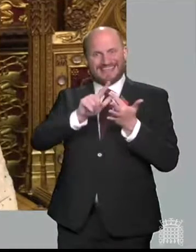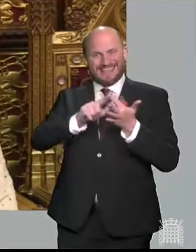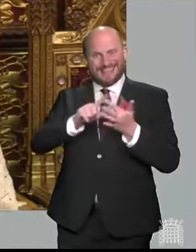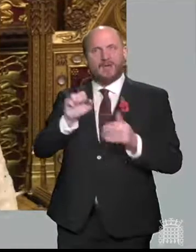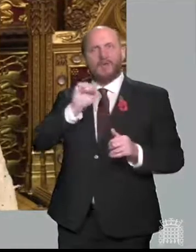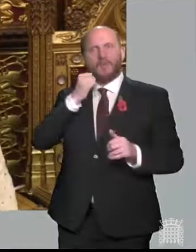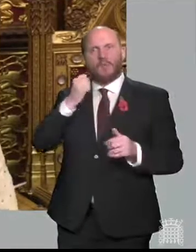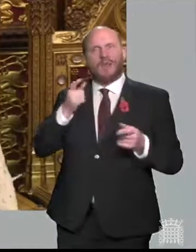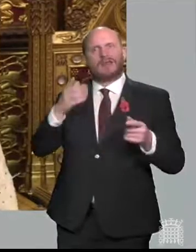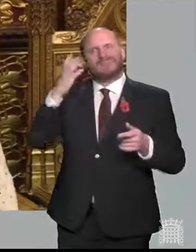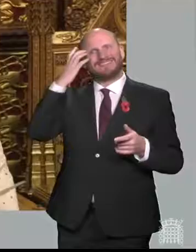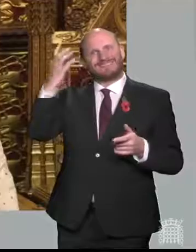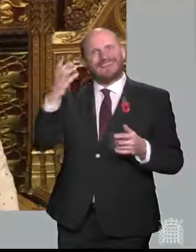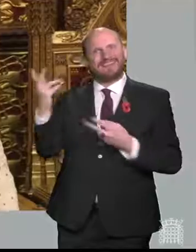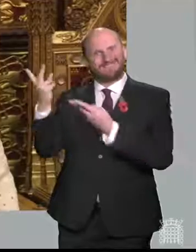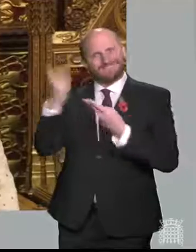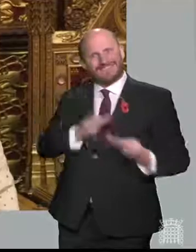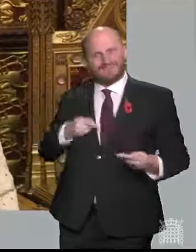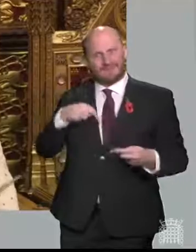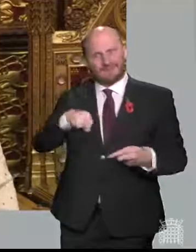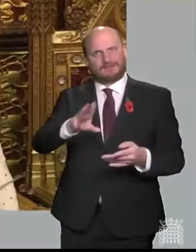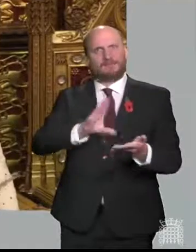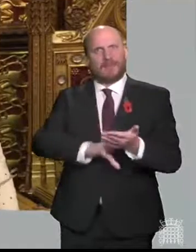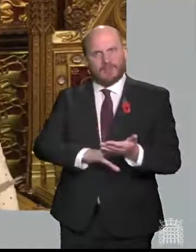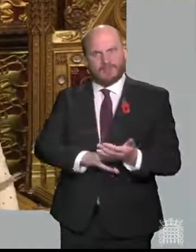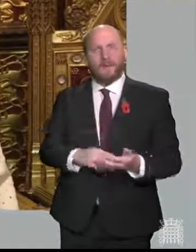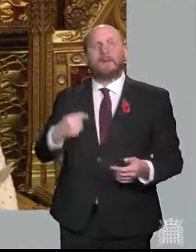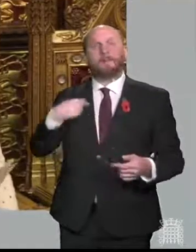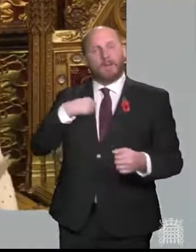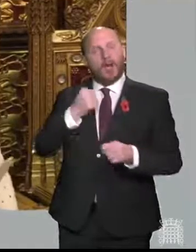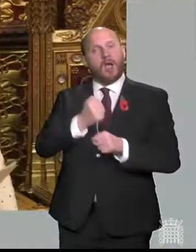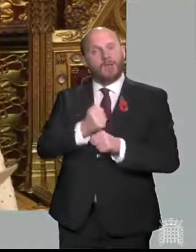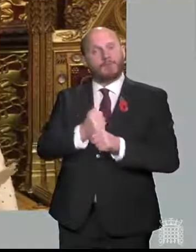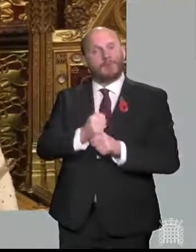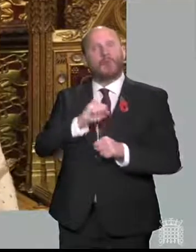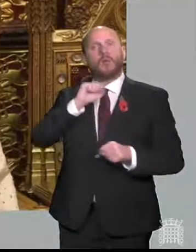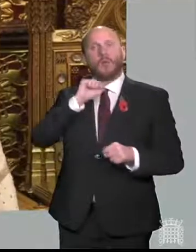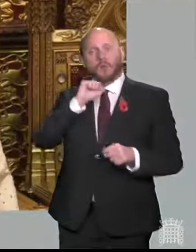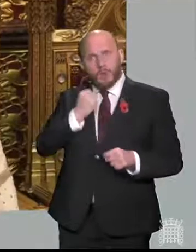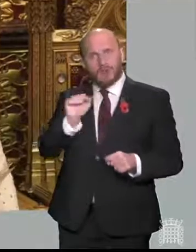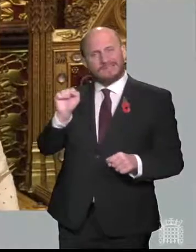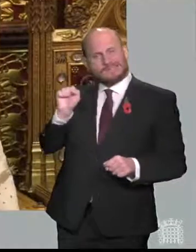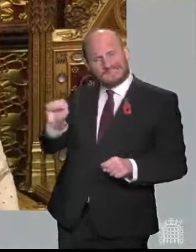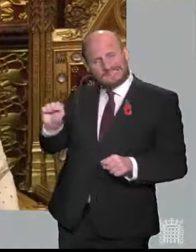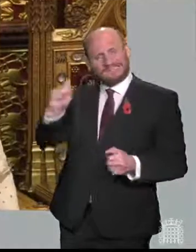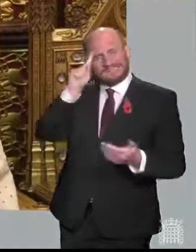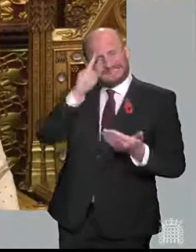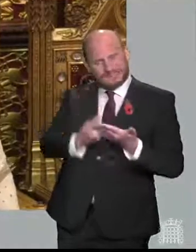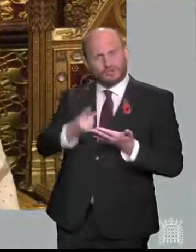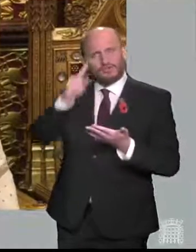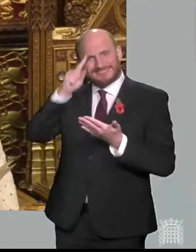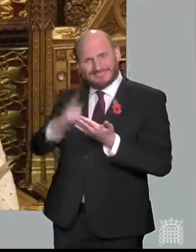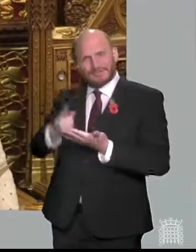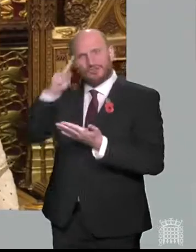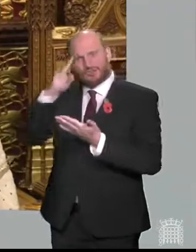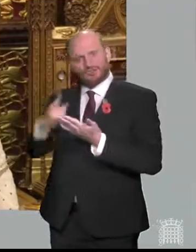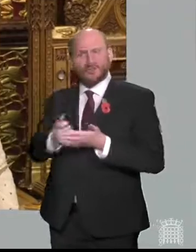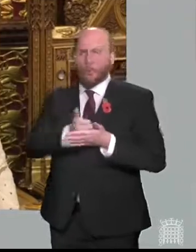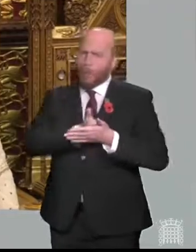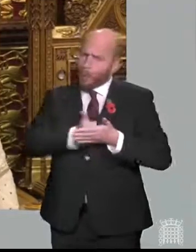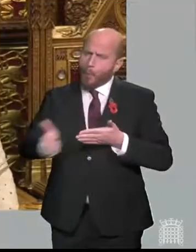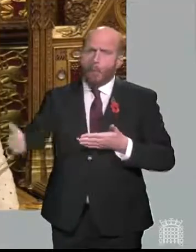My government will, in all respects, seek to make long-term decisions in the interests of